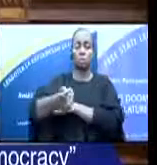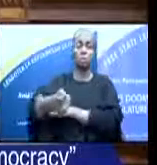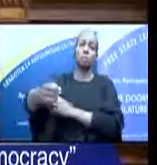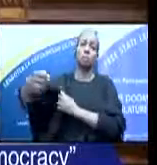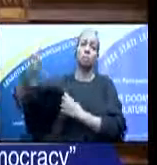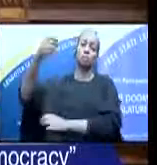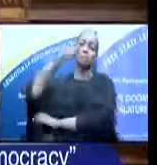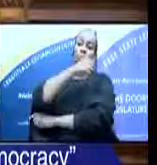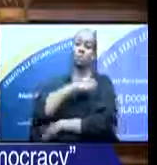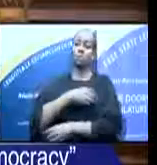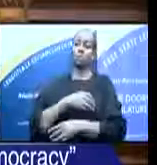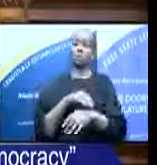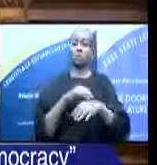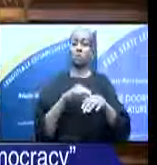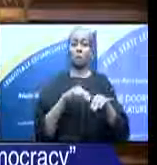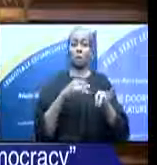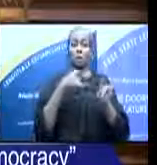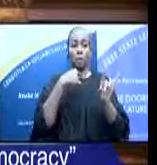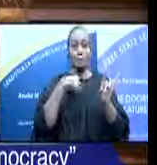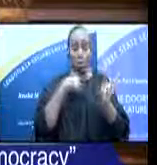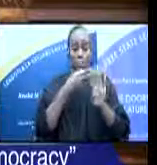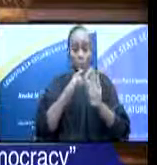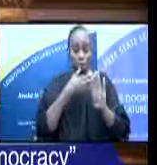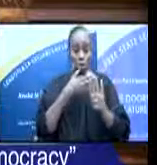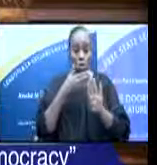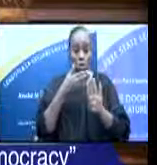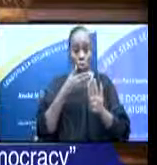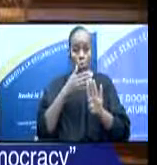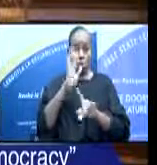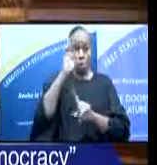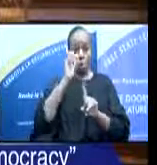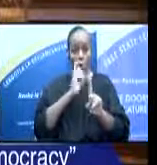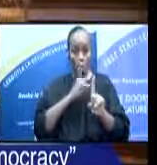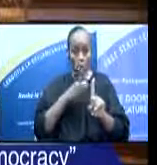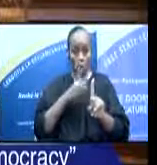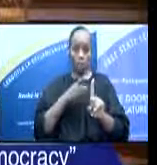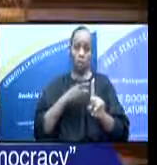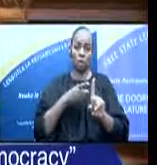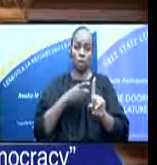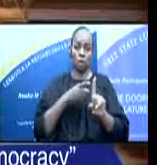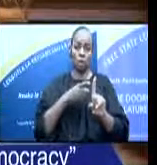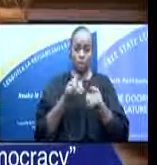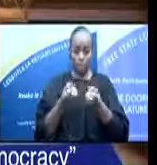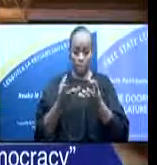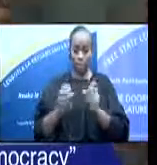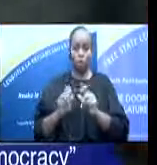I want the honorable member that I gave platform who wanted to raise an order to raise the point of order.